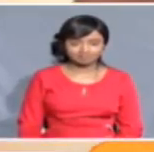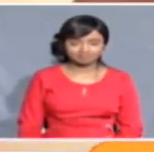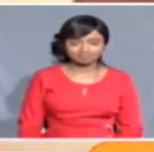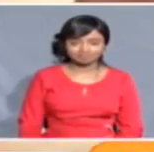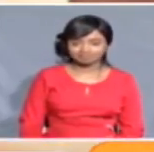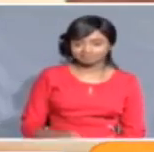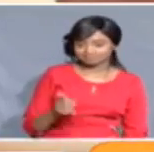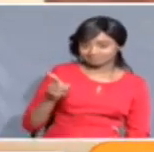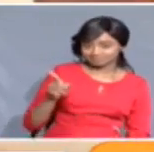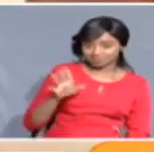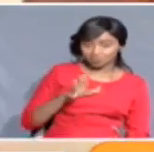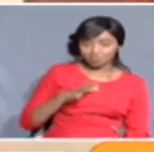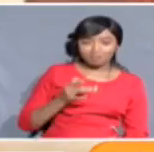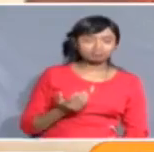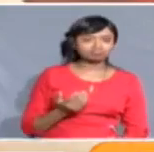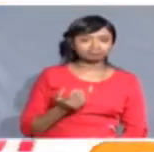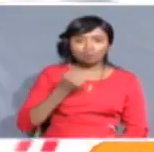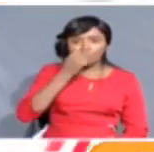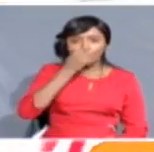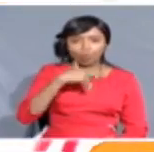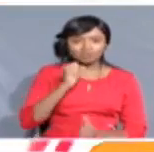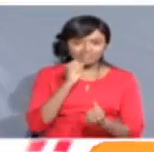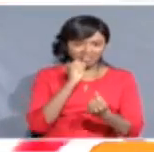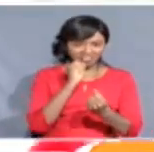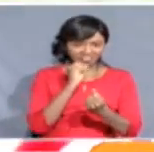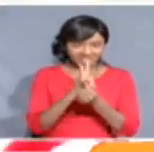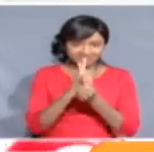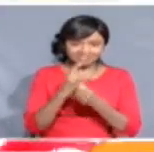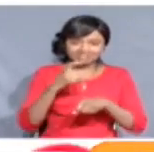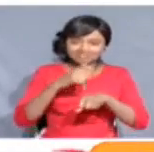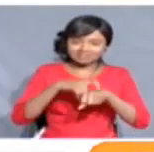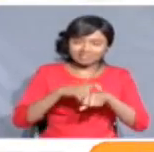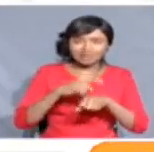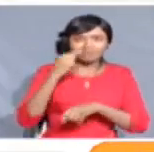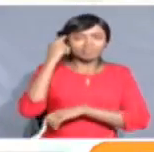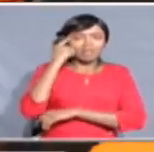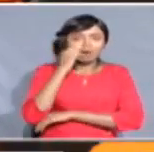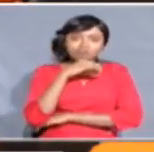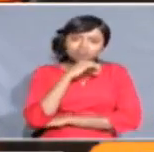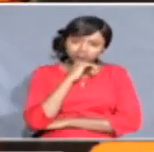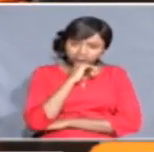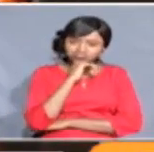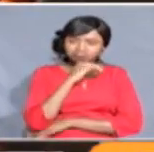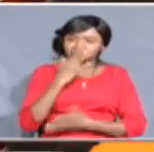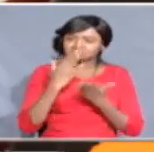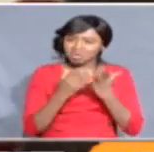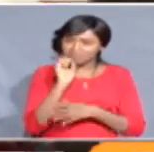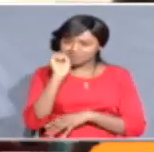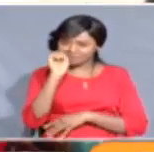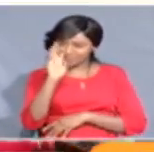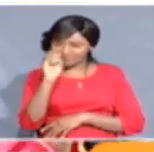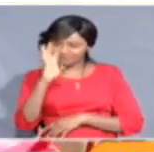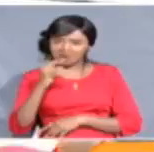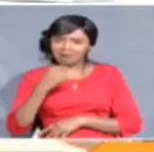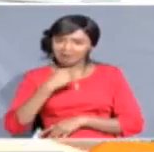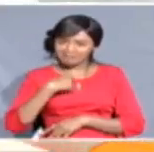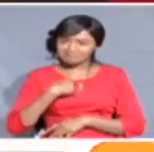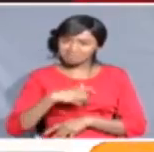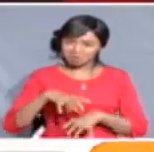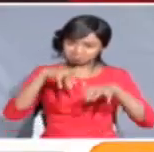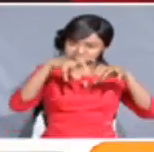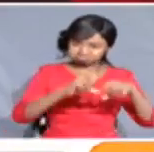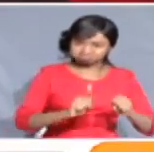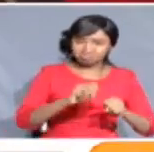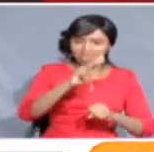She was at least 13 years old when she first entertained the thought that perhaps someday she could vie for the Mbita